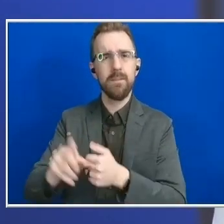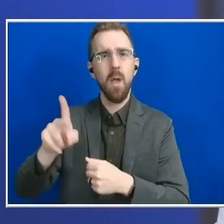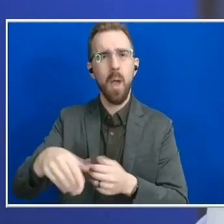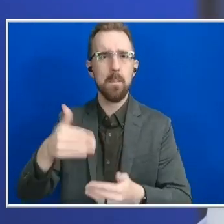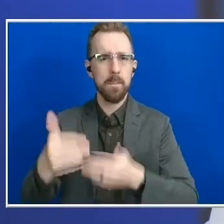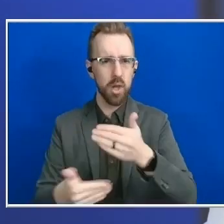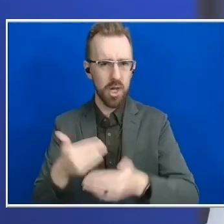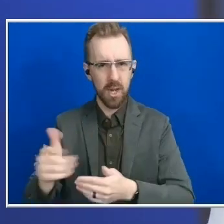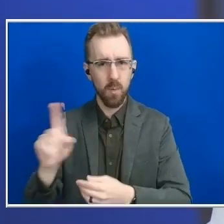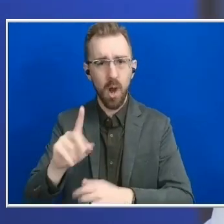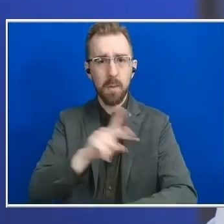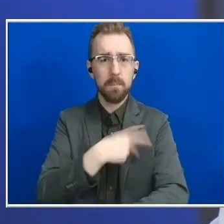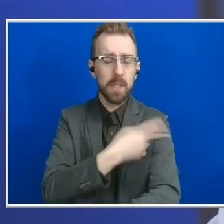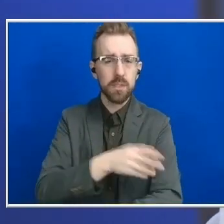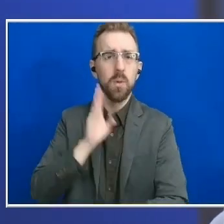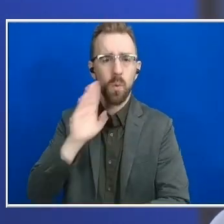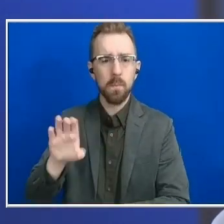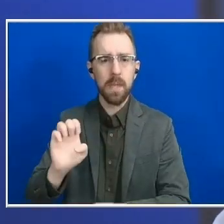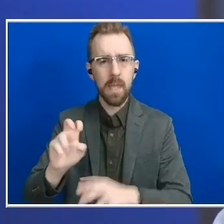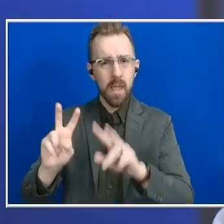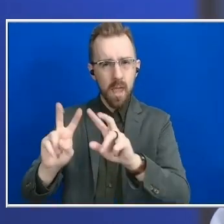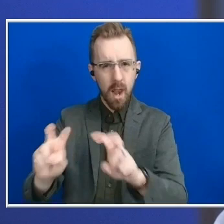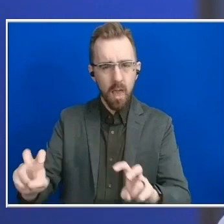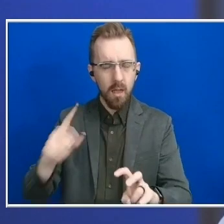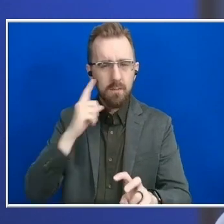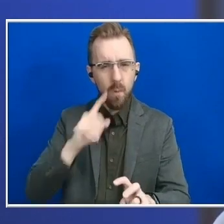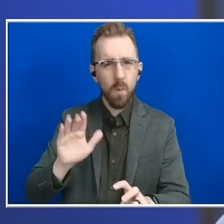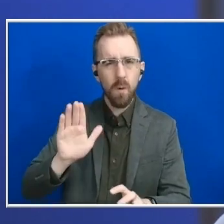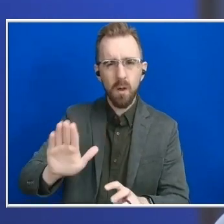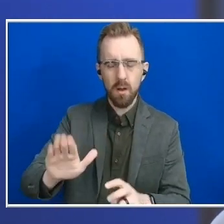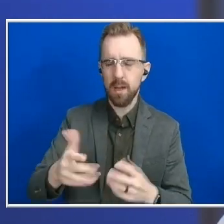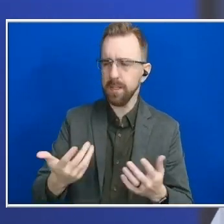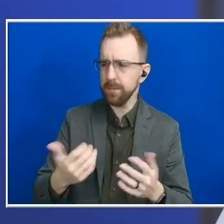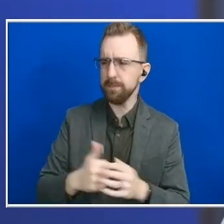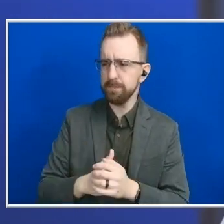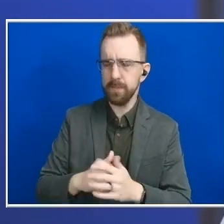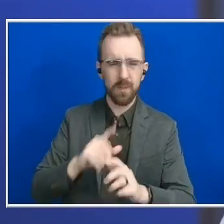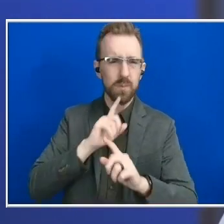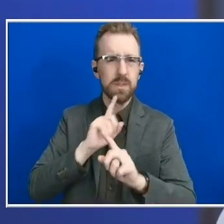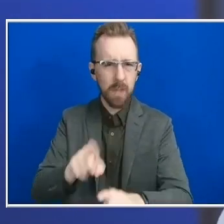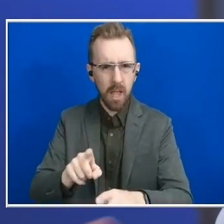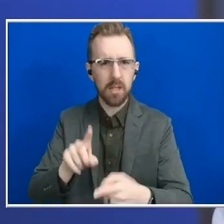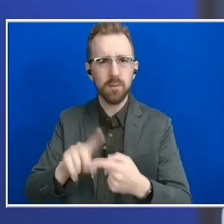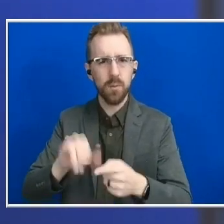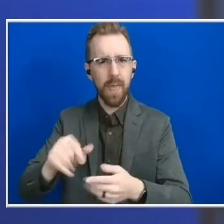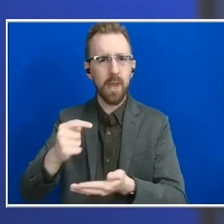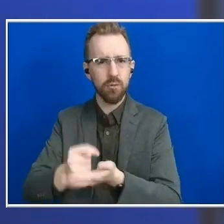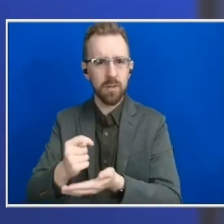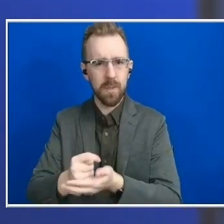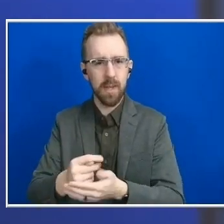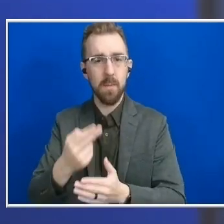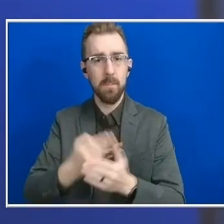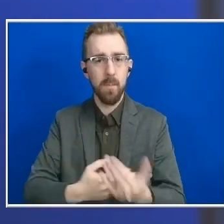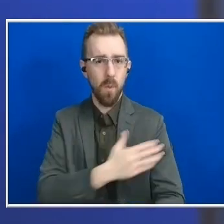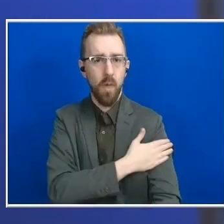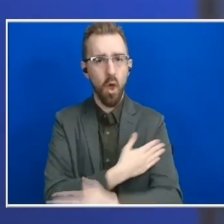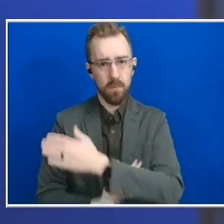will be analyzed for their response to the treatment in both arms. And then that data will have to